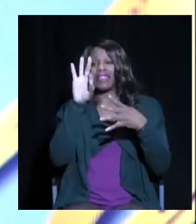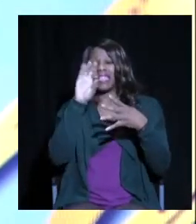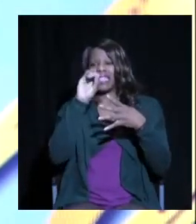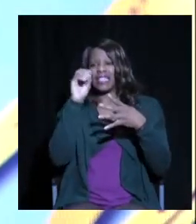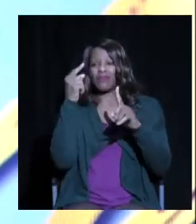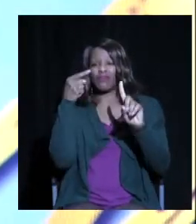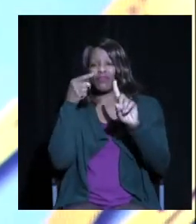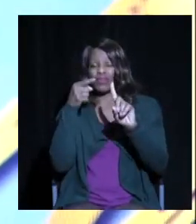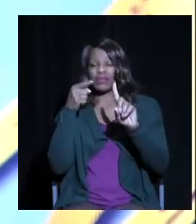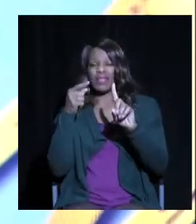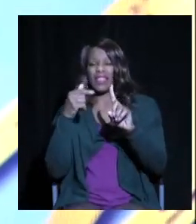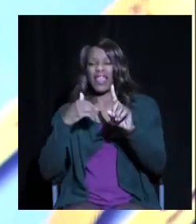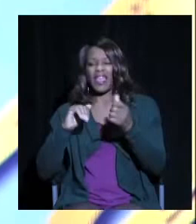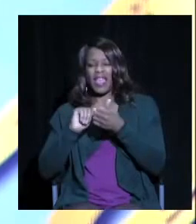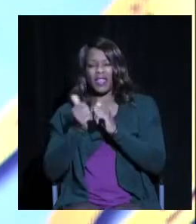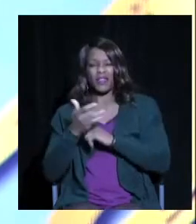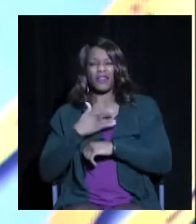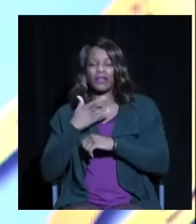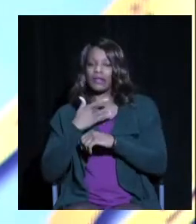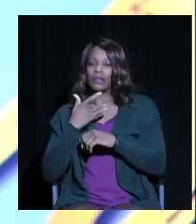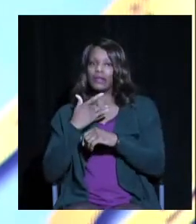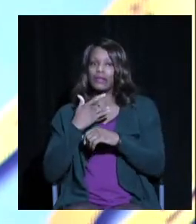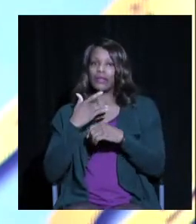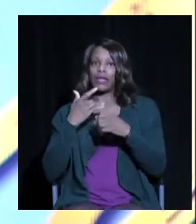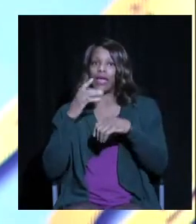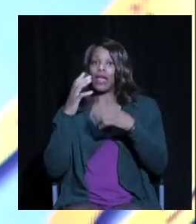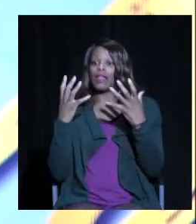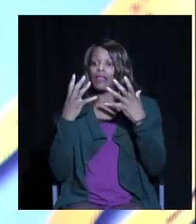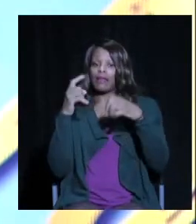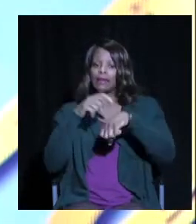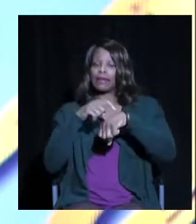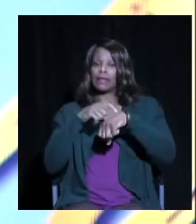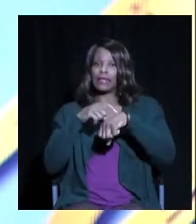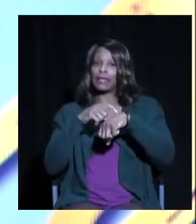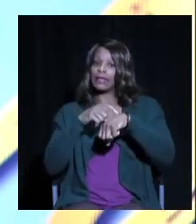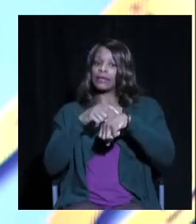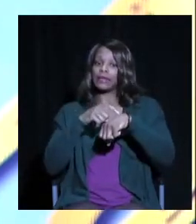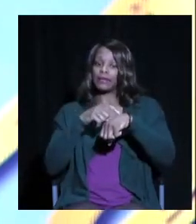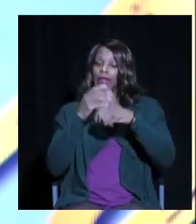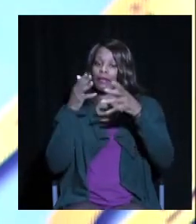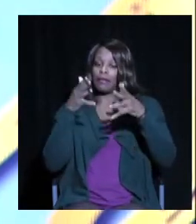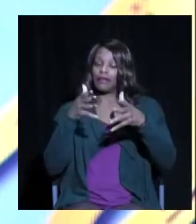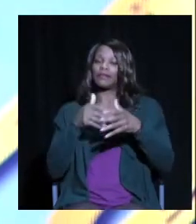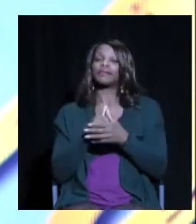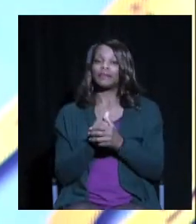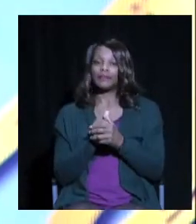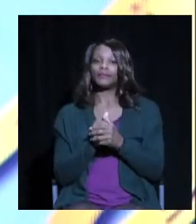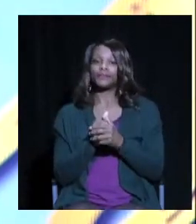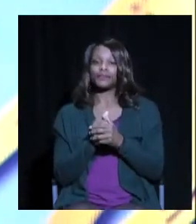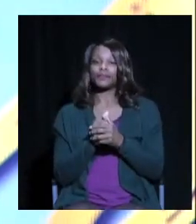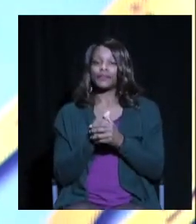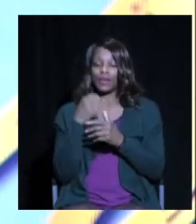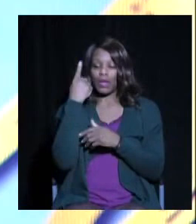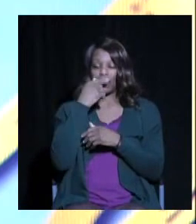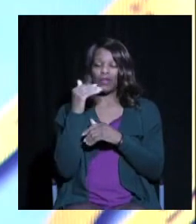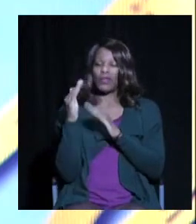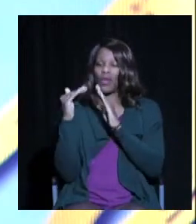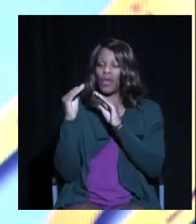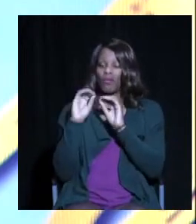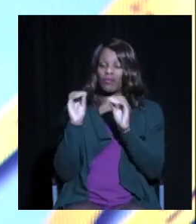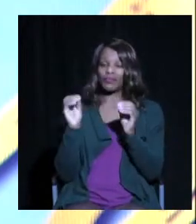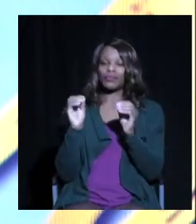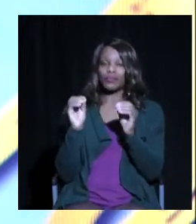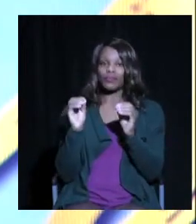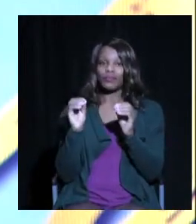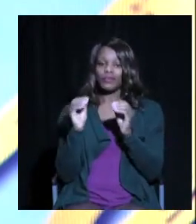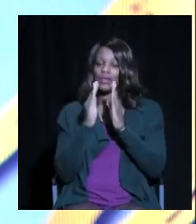how do you feel about this? They say, it's a lot of time left on the clock. I don't want to get ahead of myself. And as things look hopeless to us, my prayer is that we'll say,